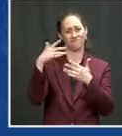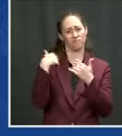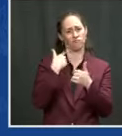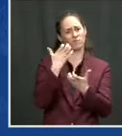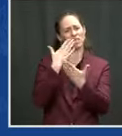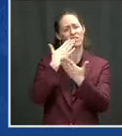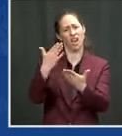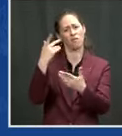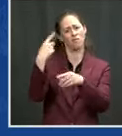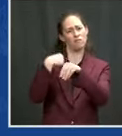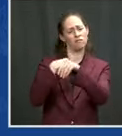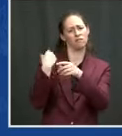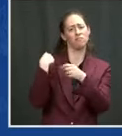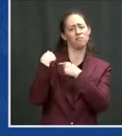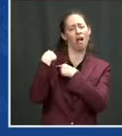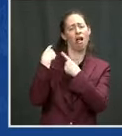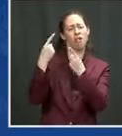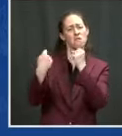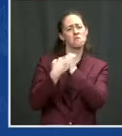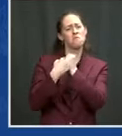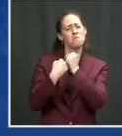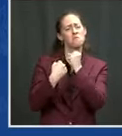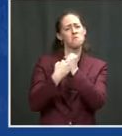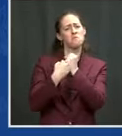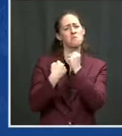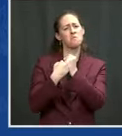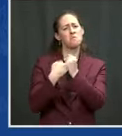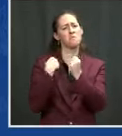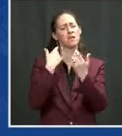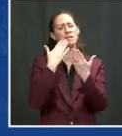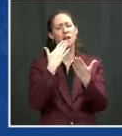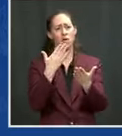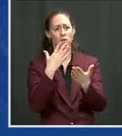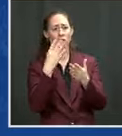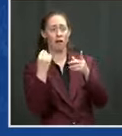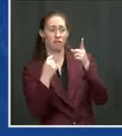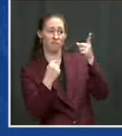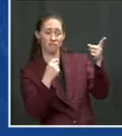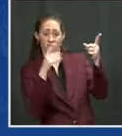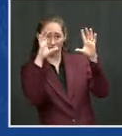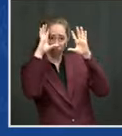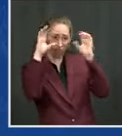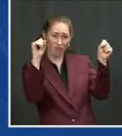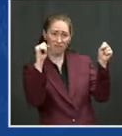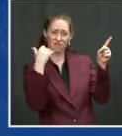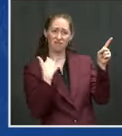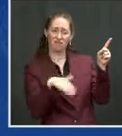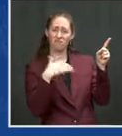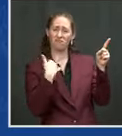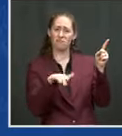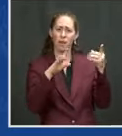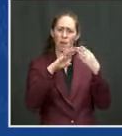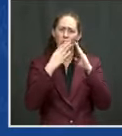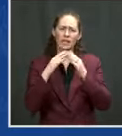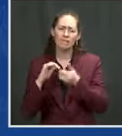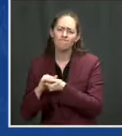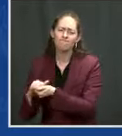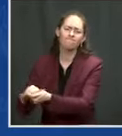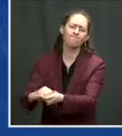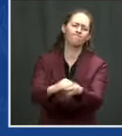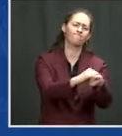us. Mr. President, we've taken a community approach to this. Ohio is a state of communities.